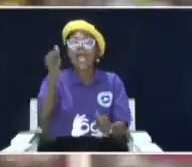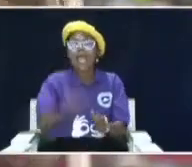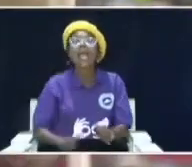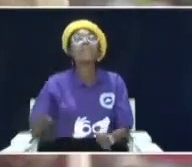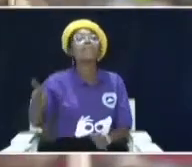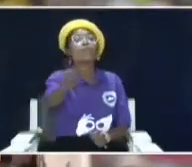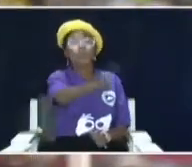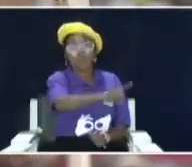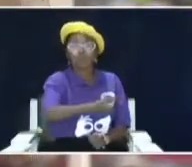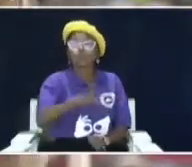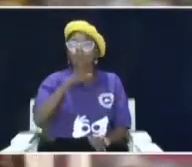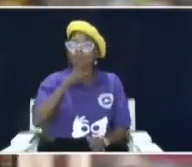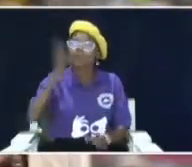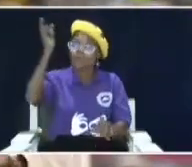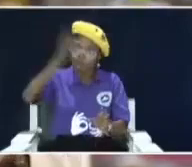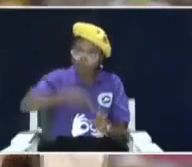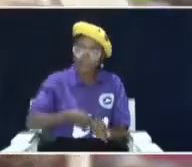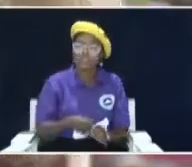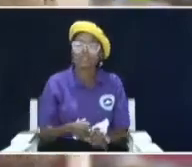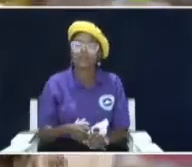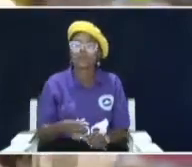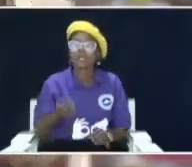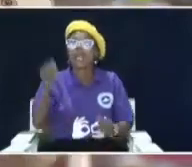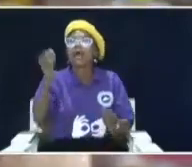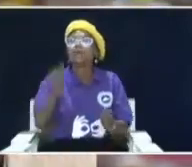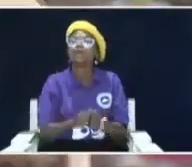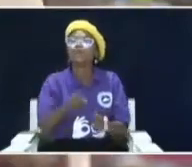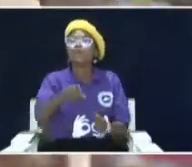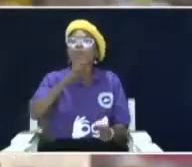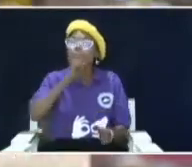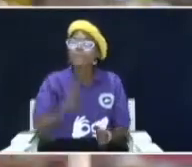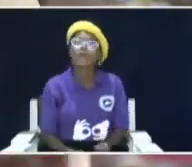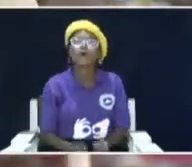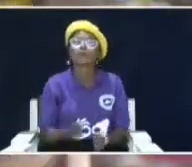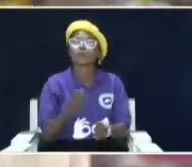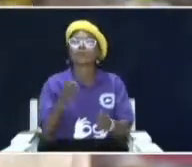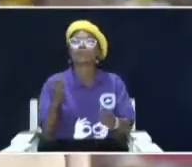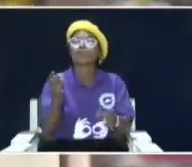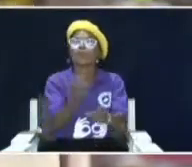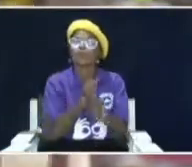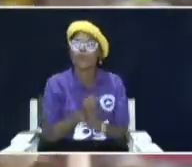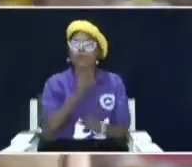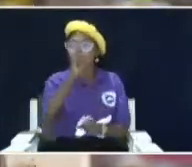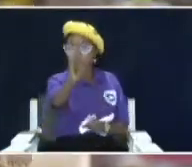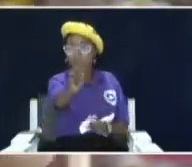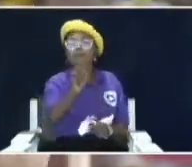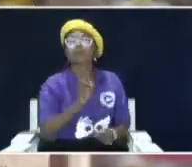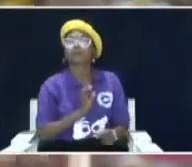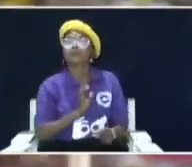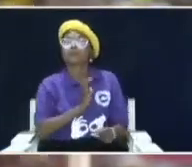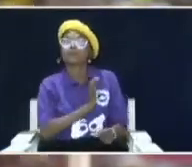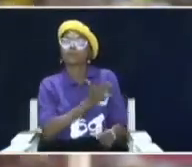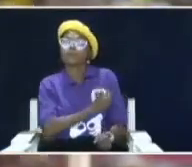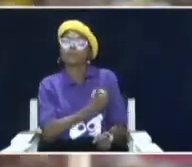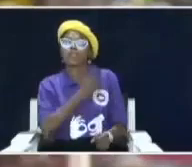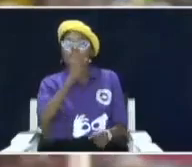everybody, every member of this church, at least you must win one soul in 1 month. That's what we call